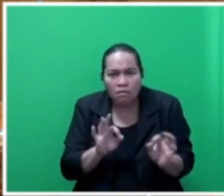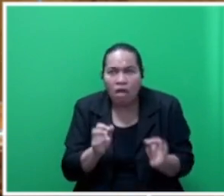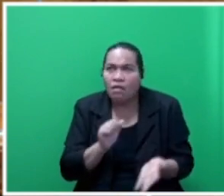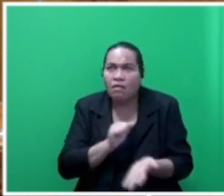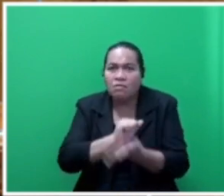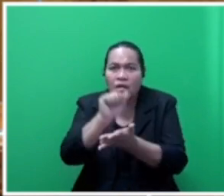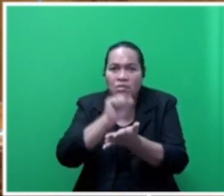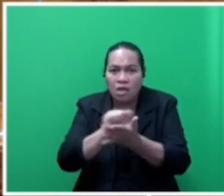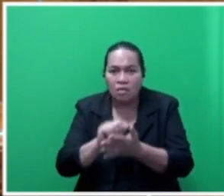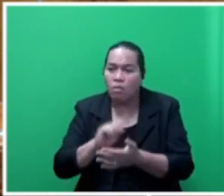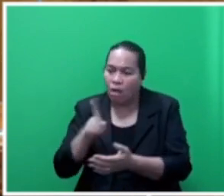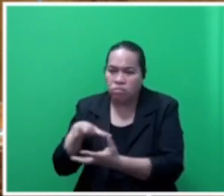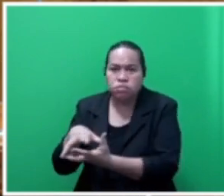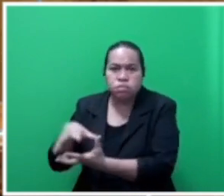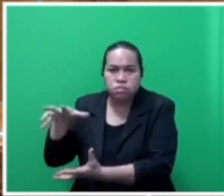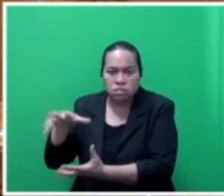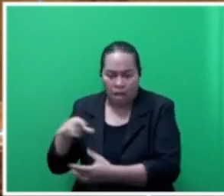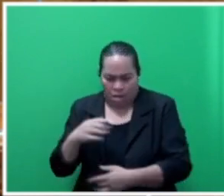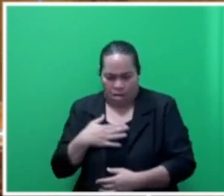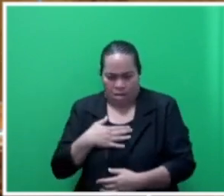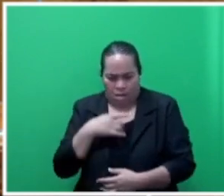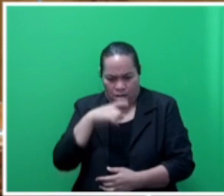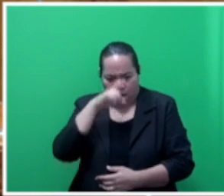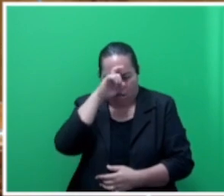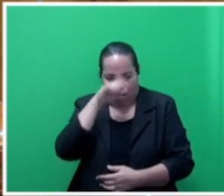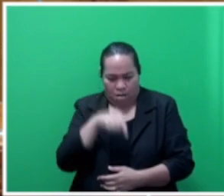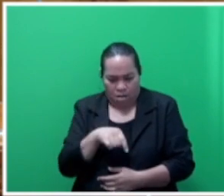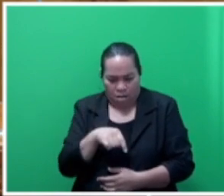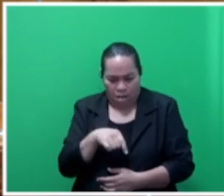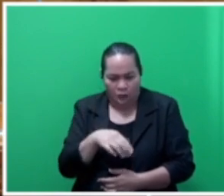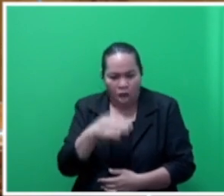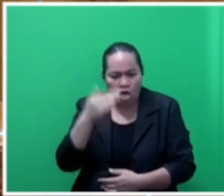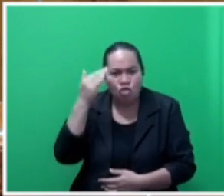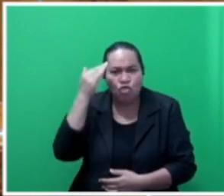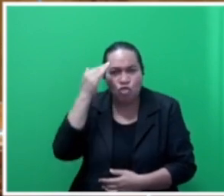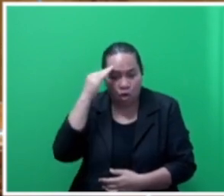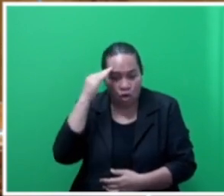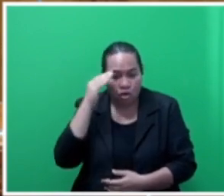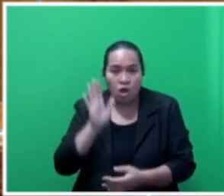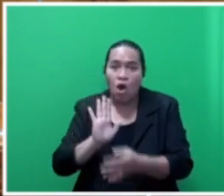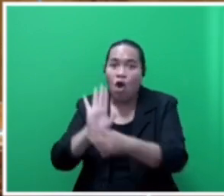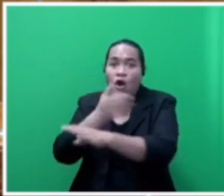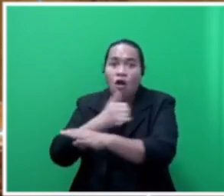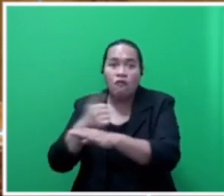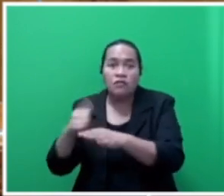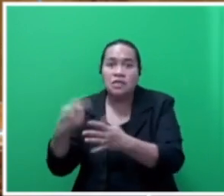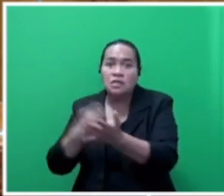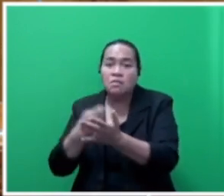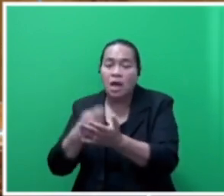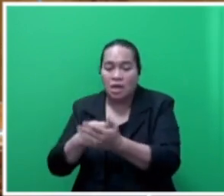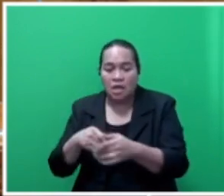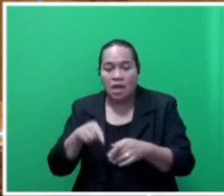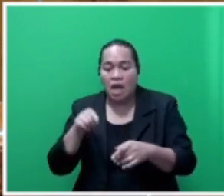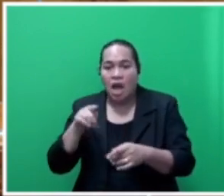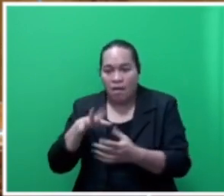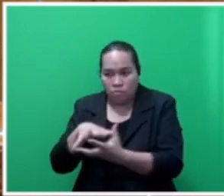Again, sir, as a layman, I always believe that foreign reserves are mostly earned through income from exports of goods and